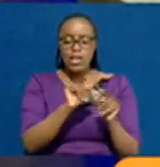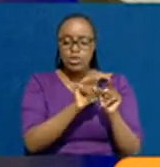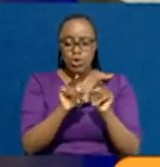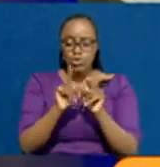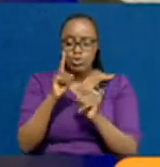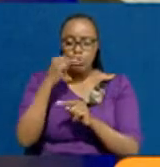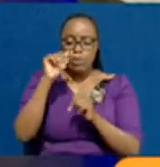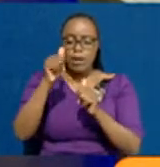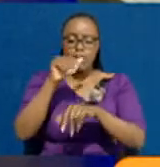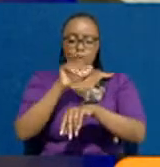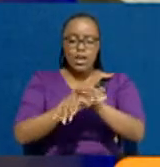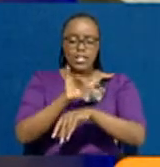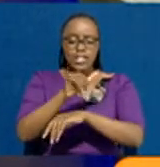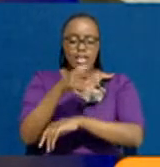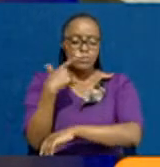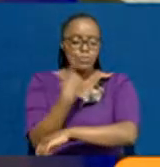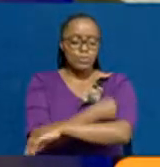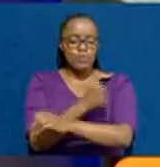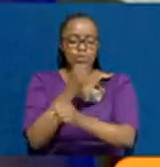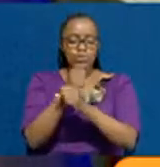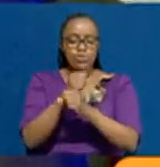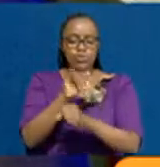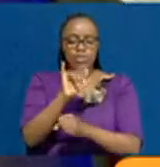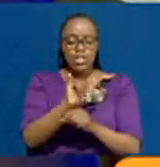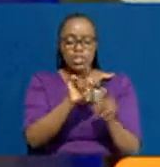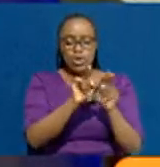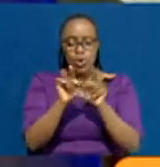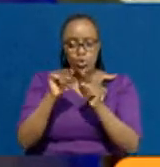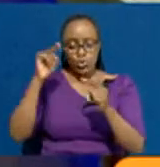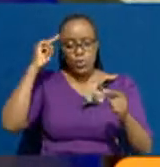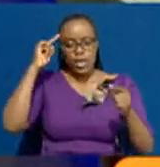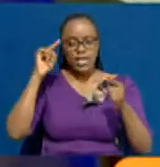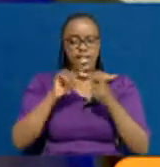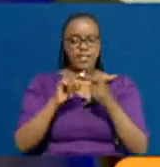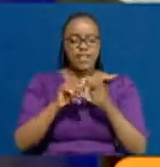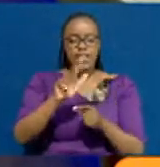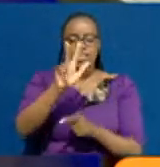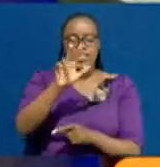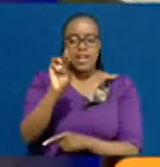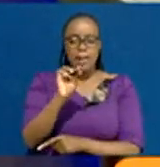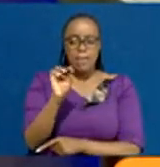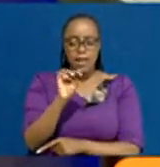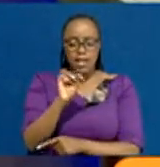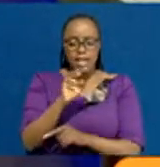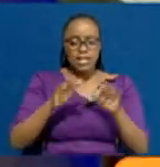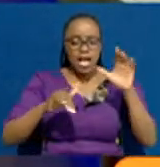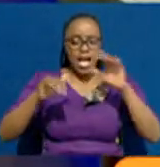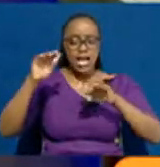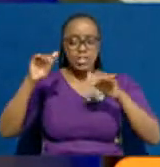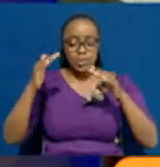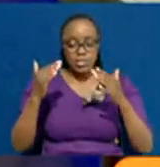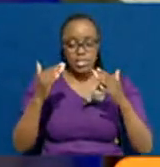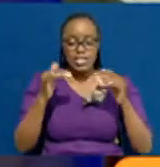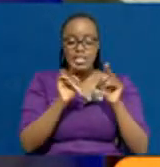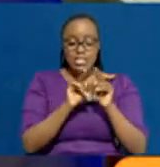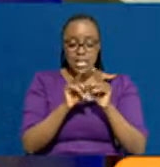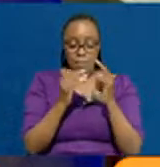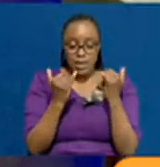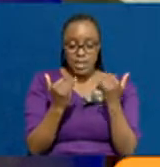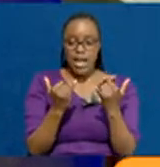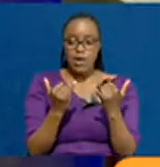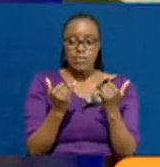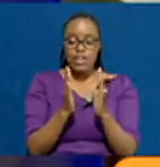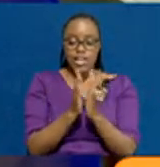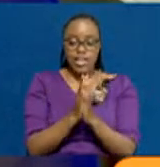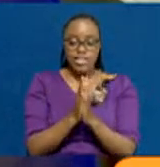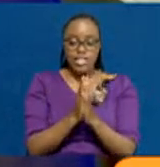yet received the vaccine to do so. We are targeting 3 million adults as at now,